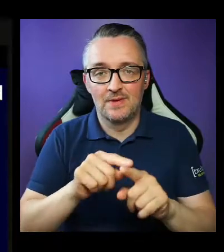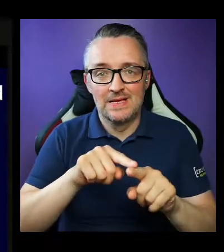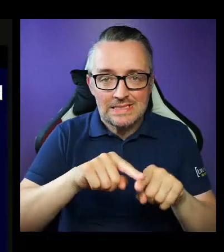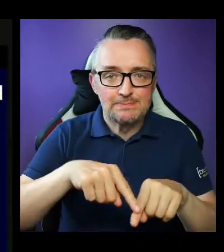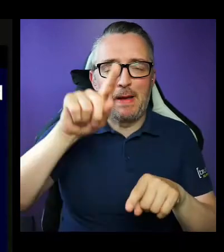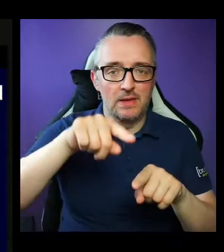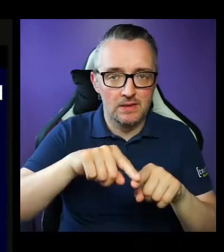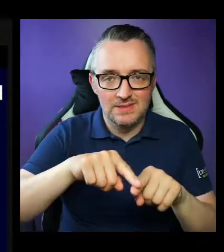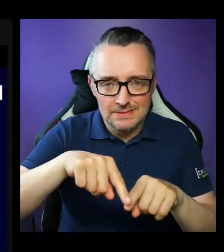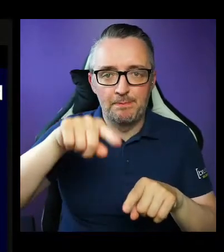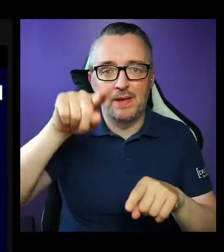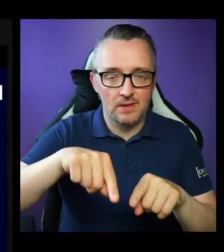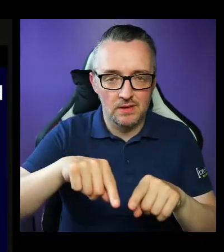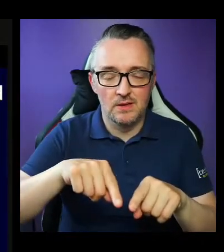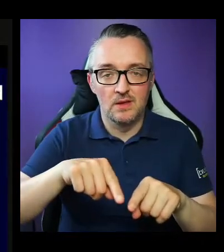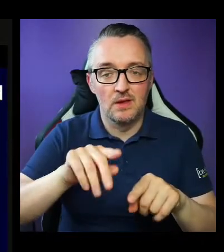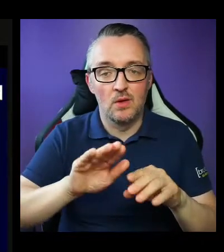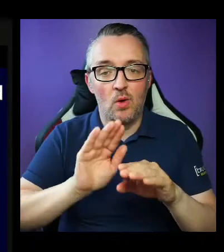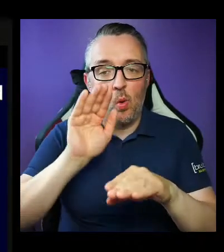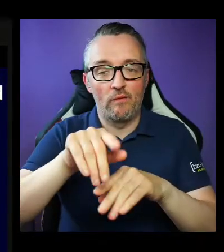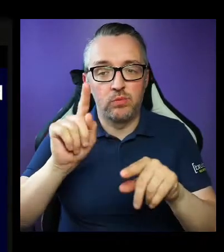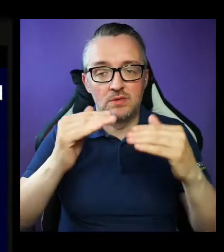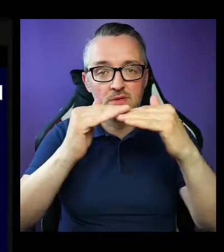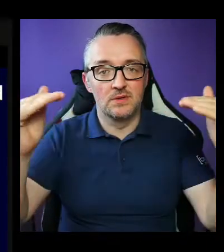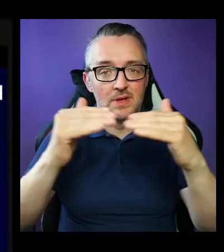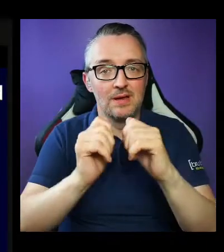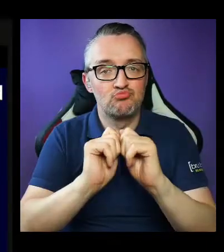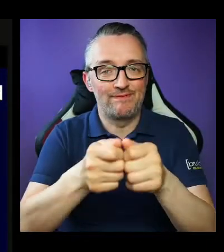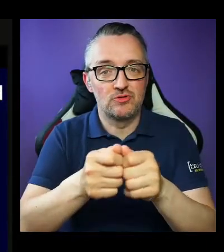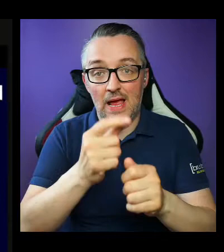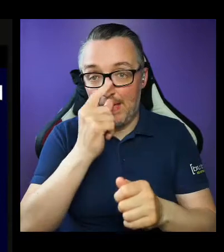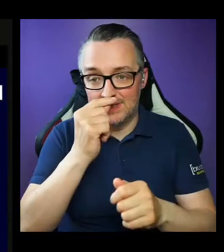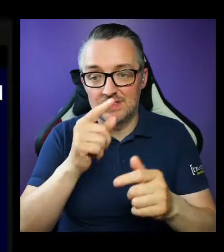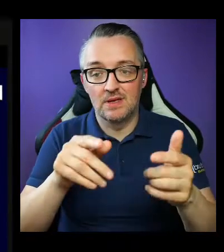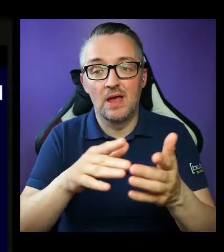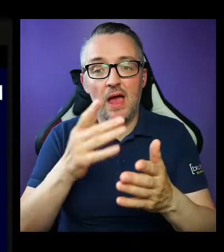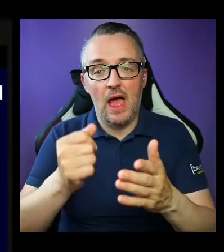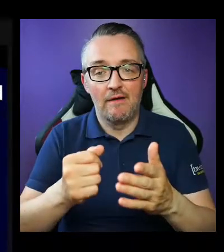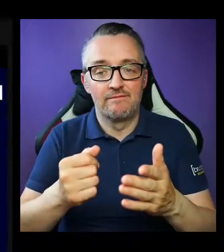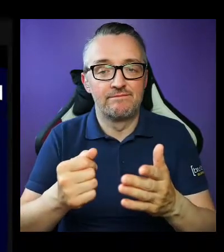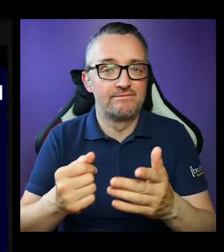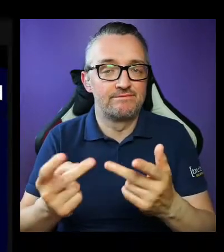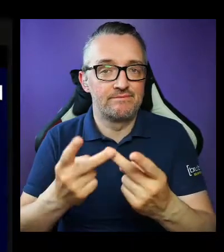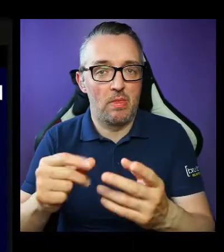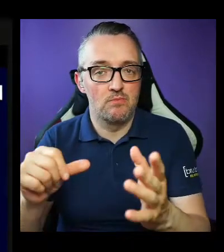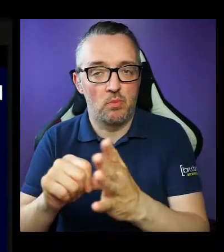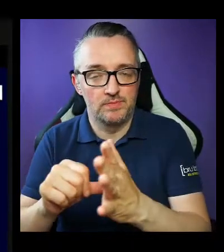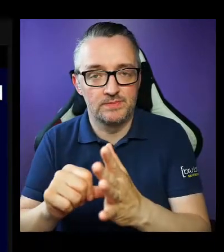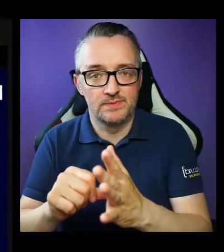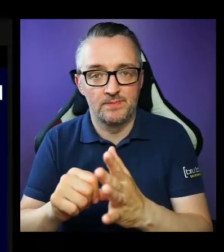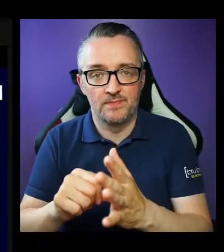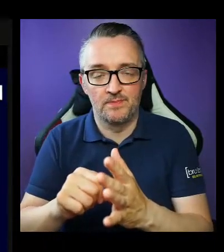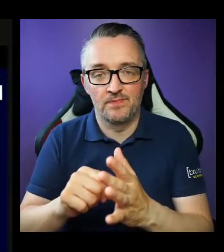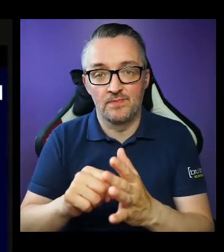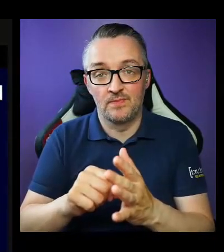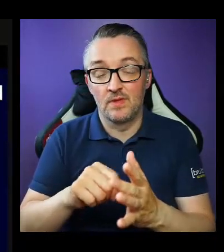spikes that are going above the provisioning capacity, then you have throttling problems. And what that